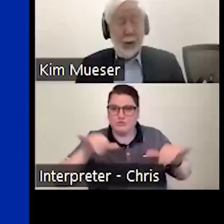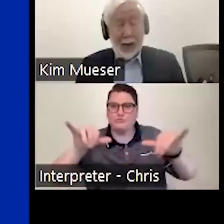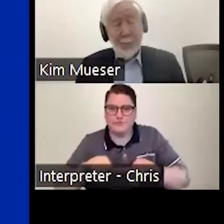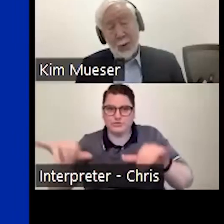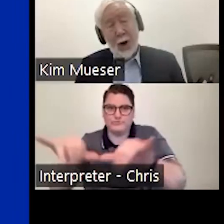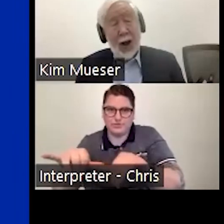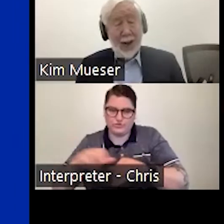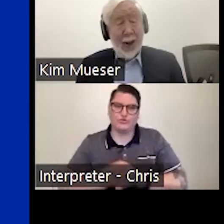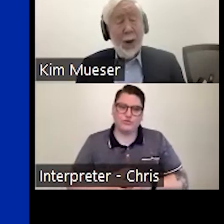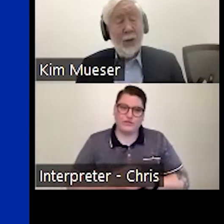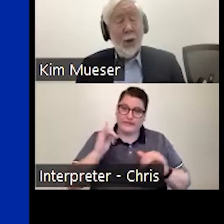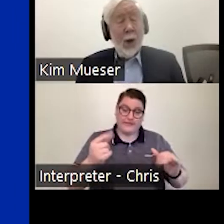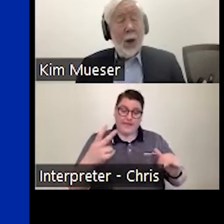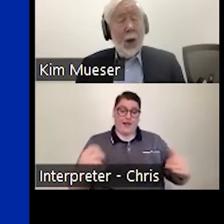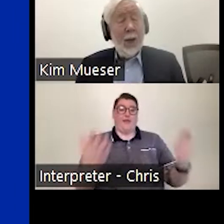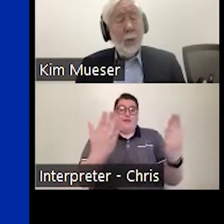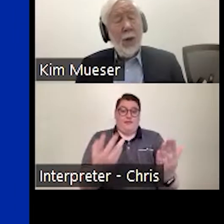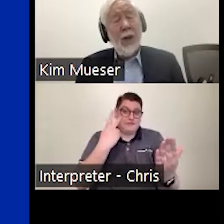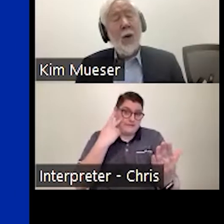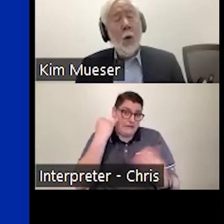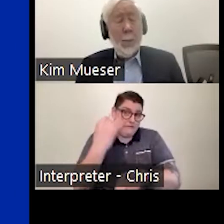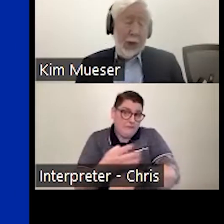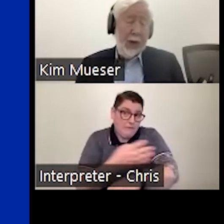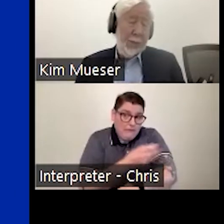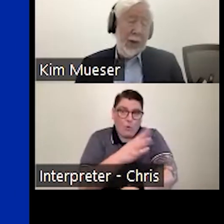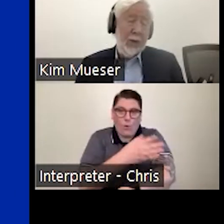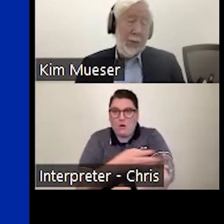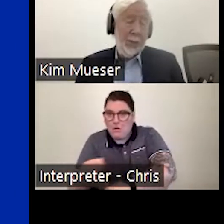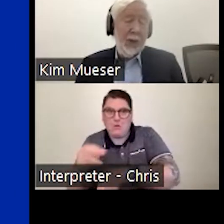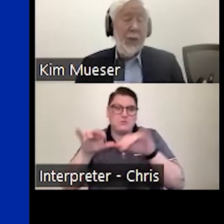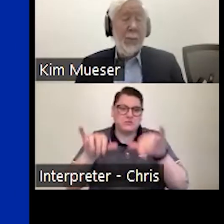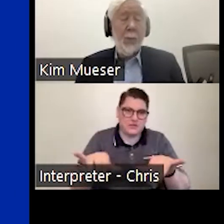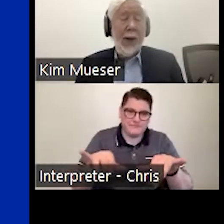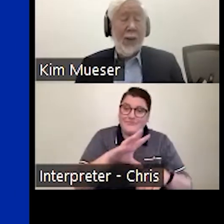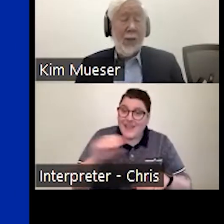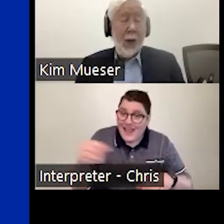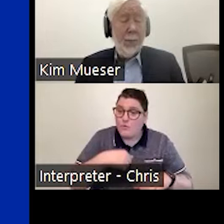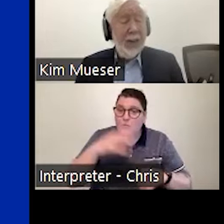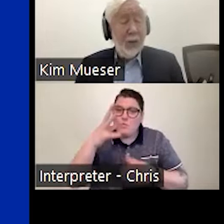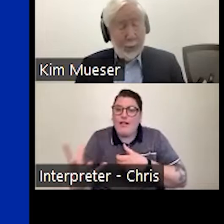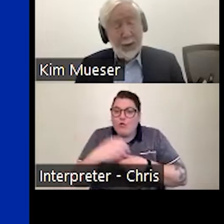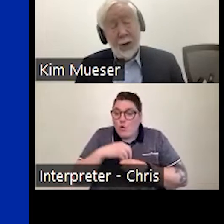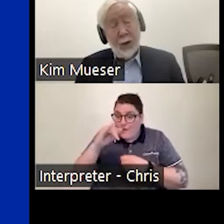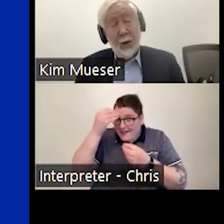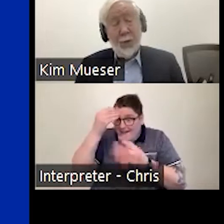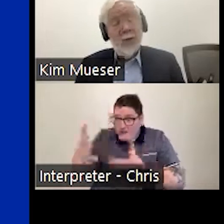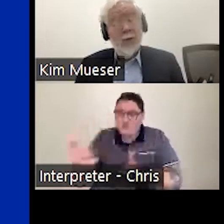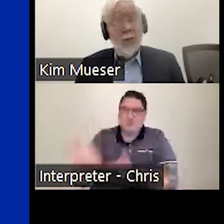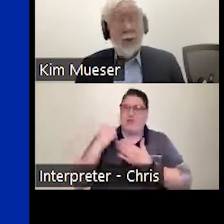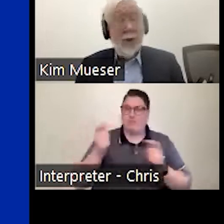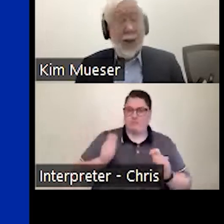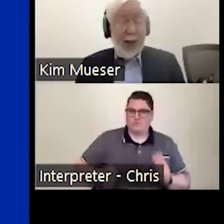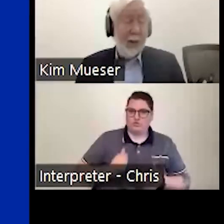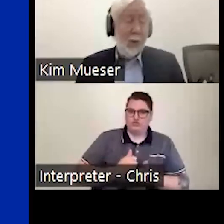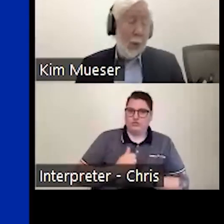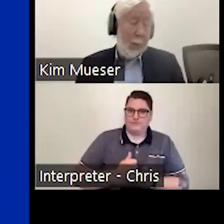are getting better or not and how much, as well as incorporate information from these symptom ratings into treatment. So for example, you